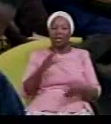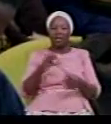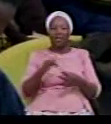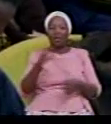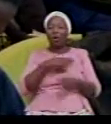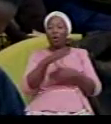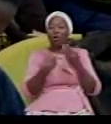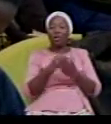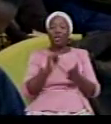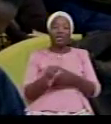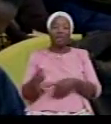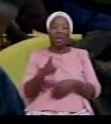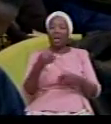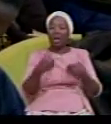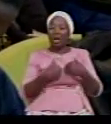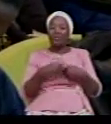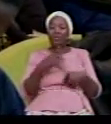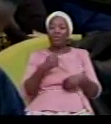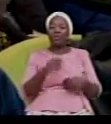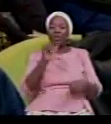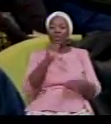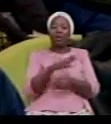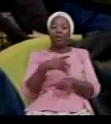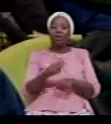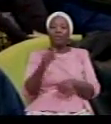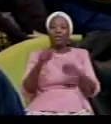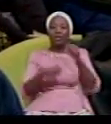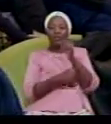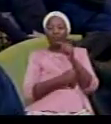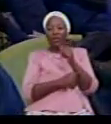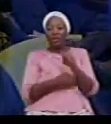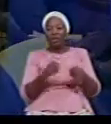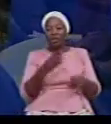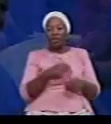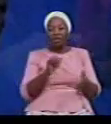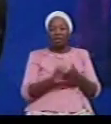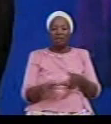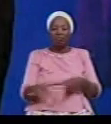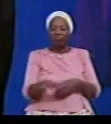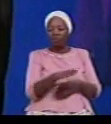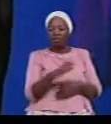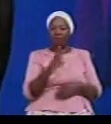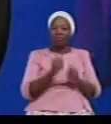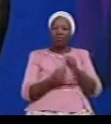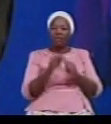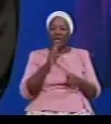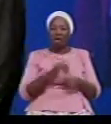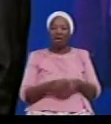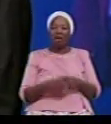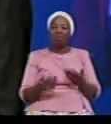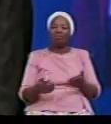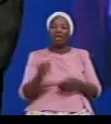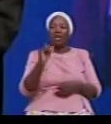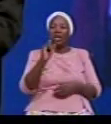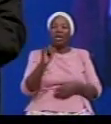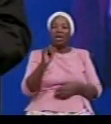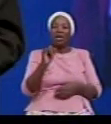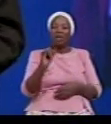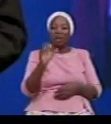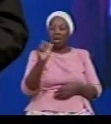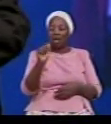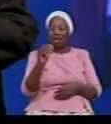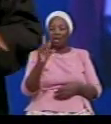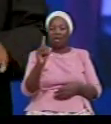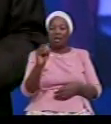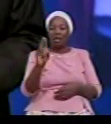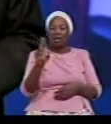the works of the flesh. It says there are these which are adultery, fornication,